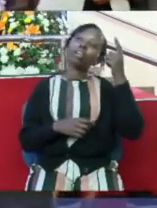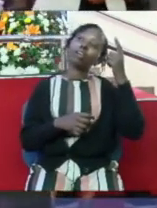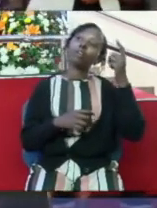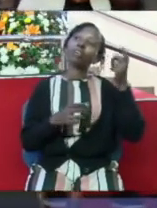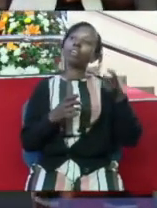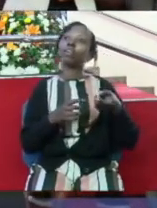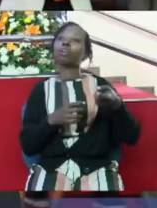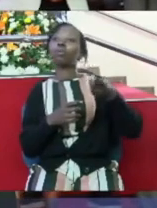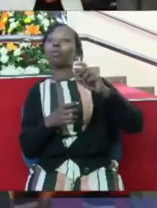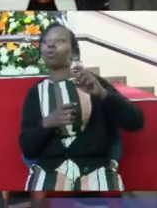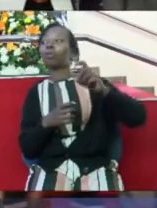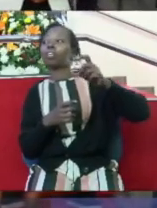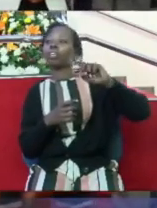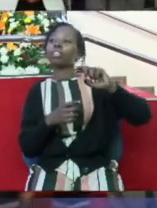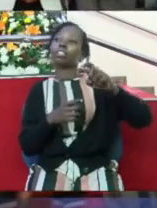wewe